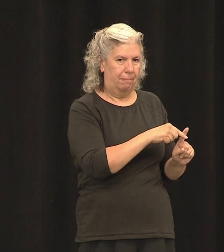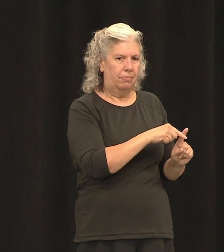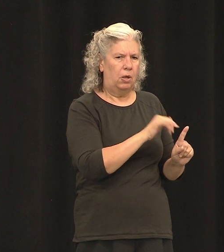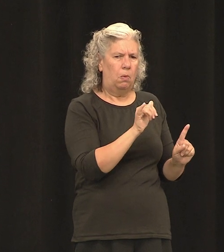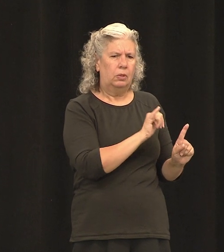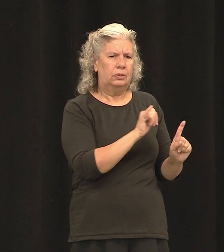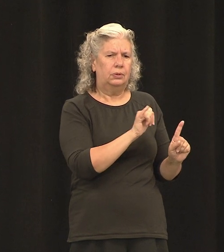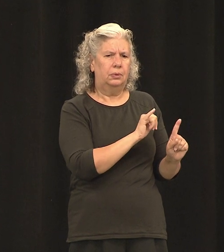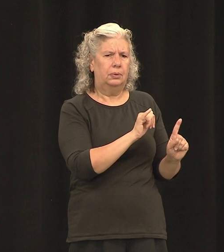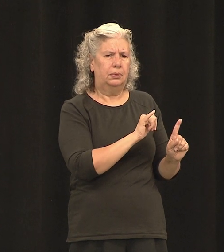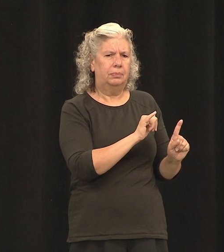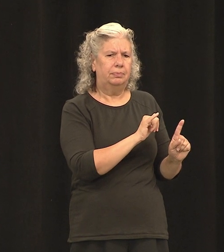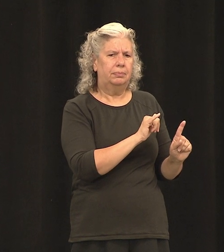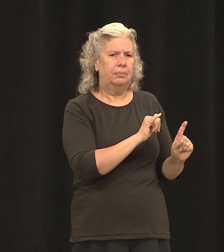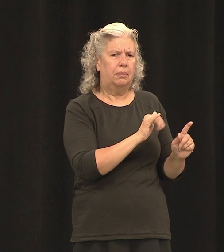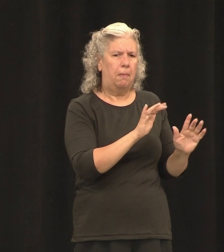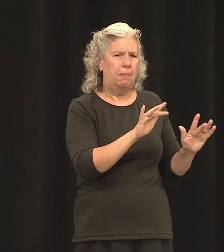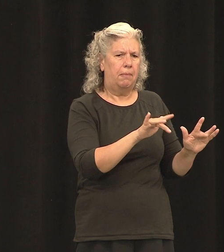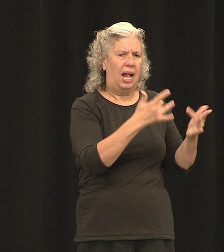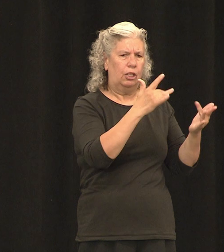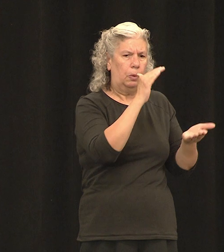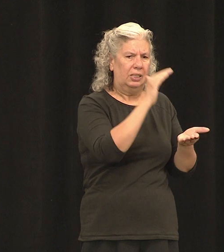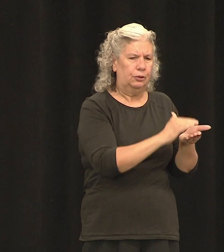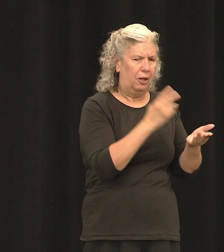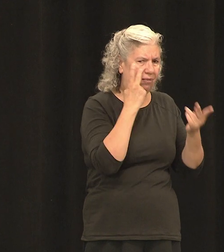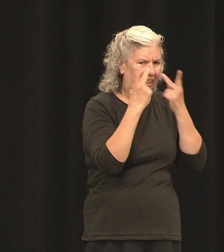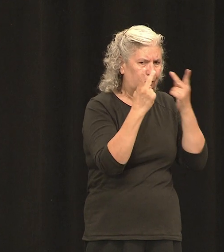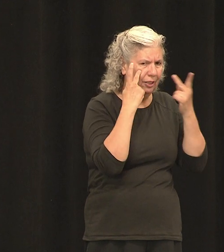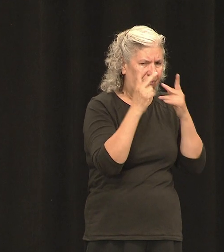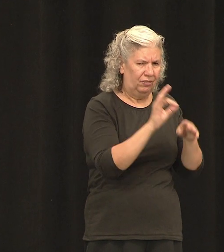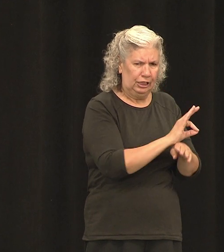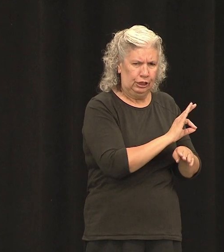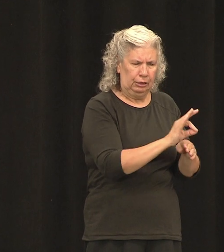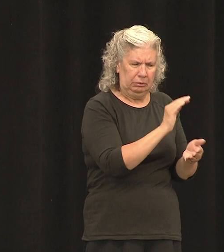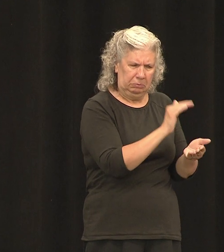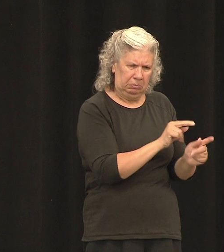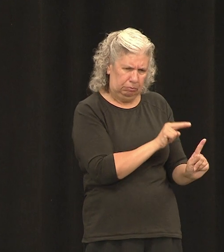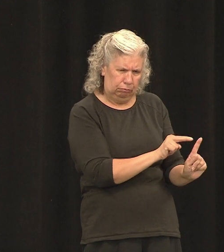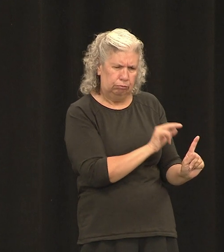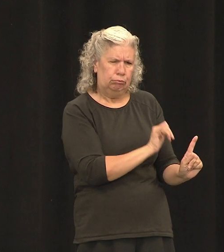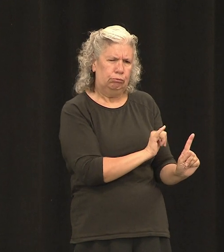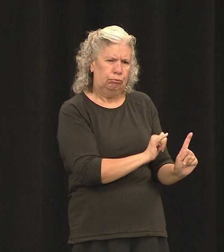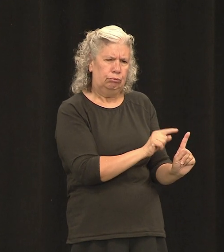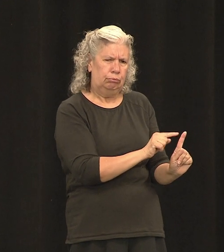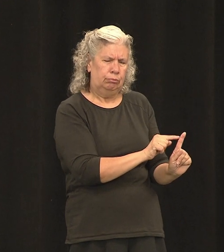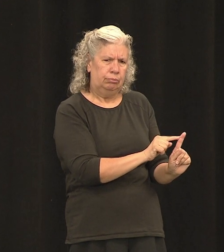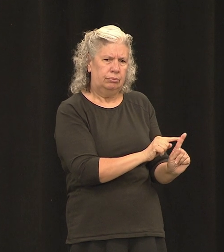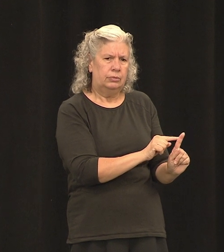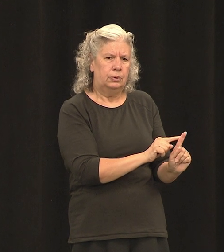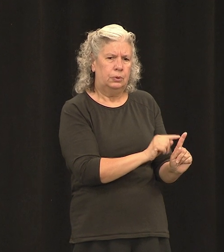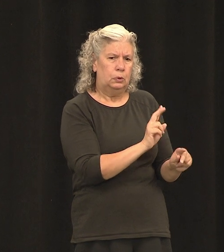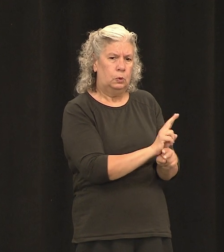mildly reduced visual function. And we use this mouse model to test new therapies.